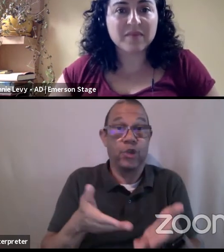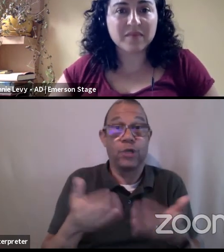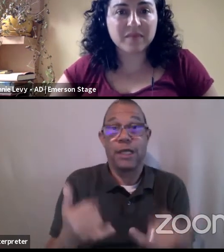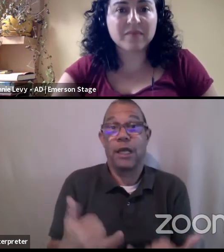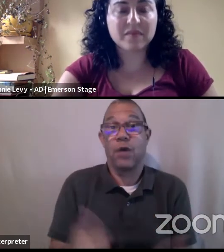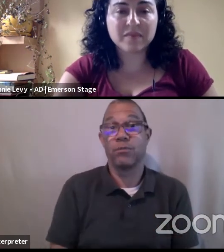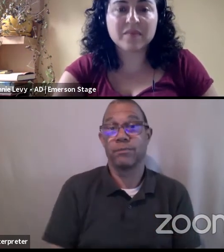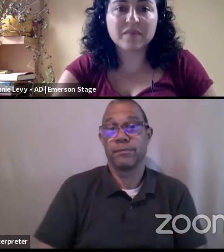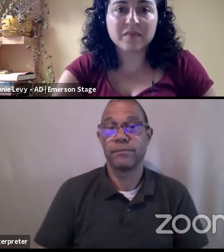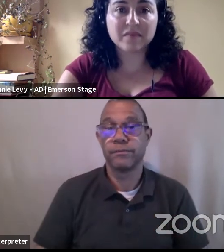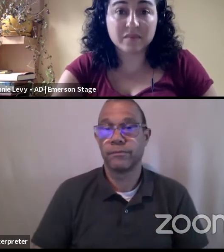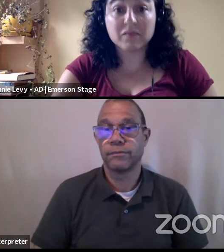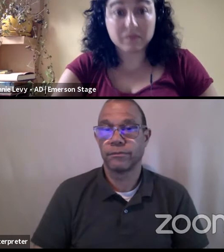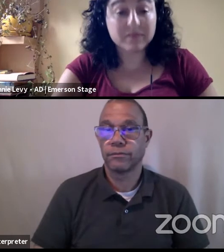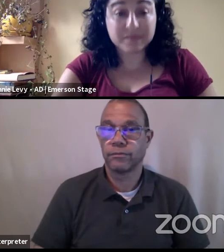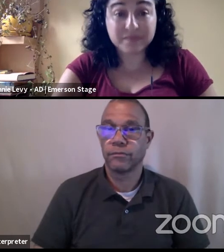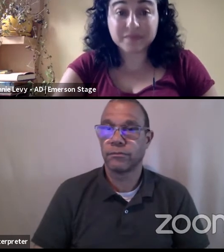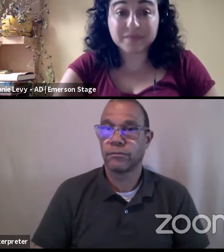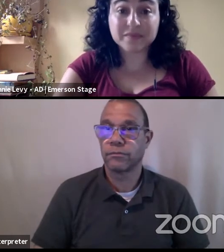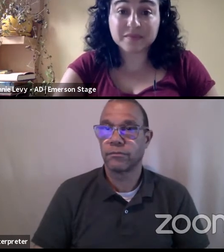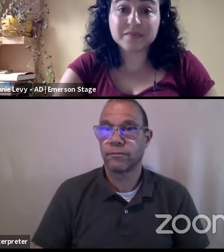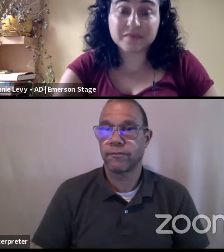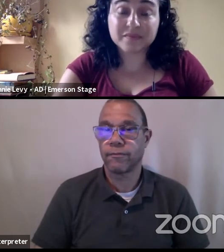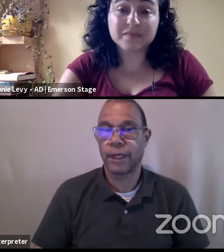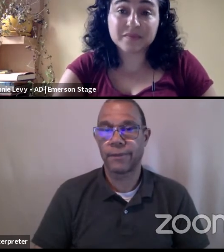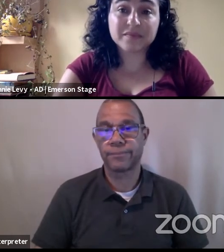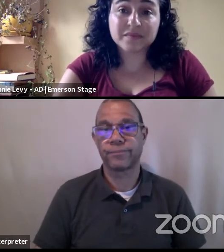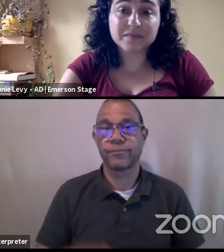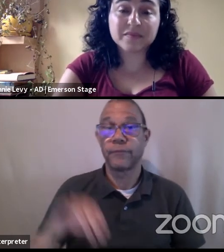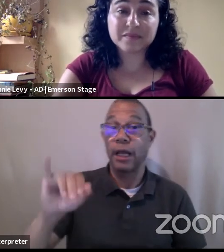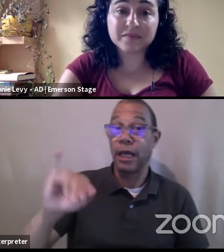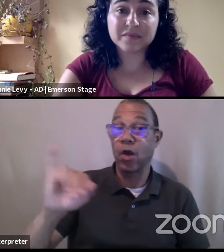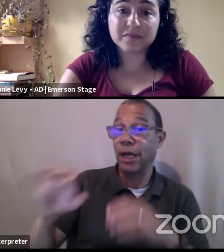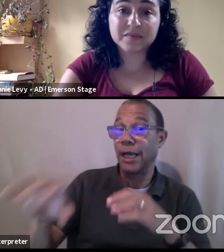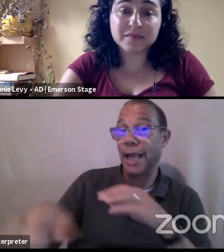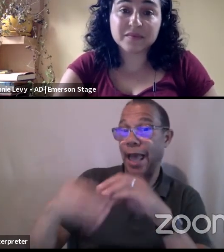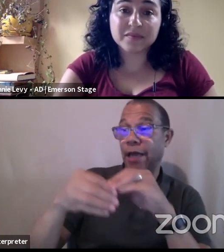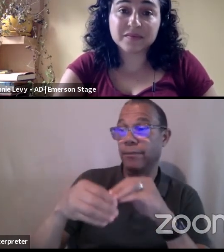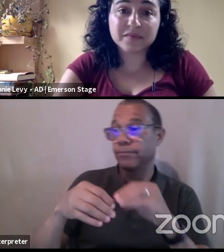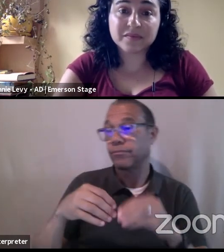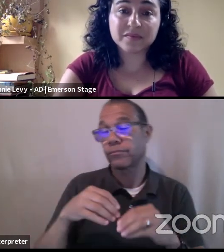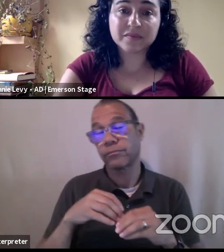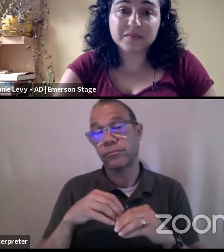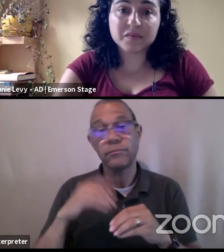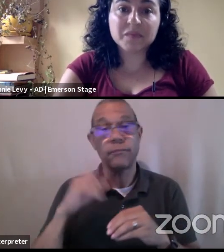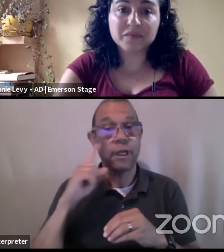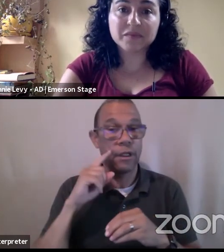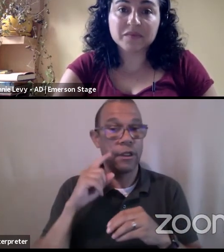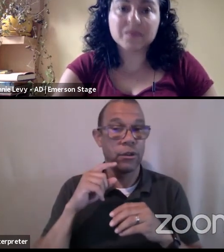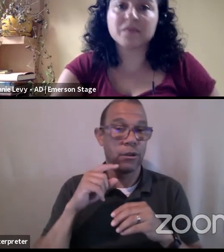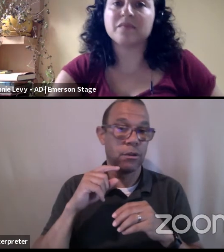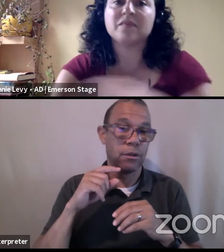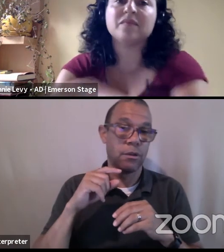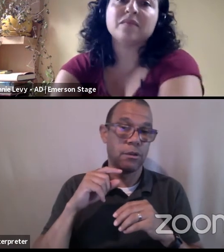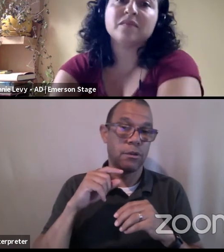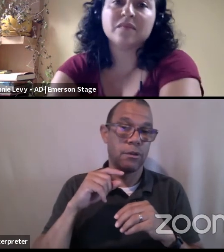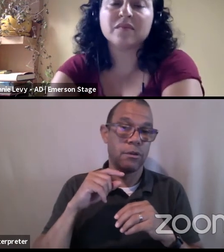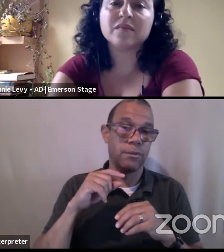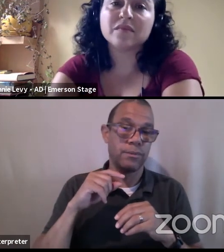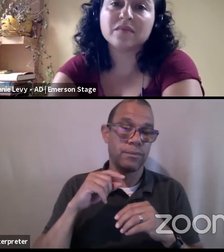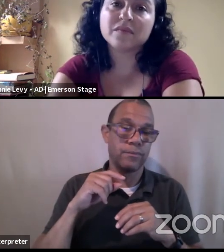And I think, can I just, uh, mention one more thing? And I think, uh, the worst would be, uh, two, two possible,